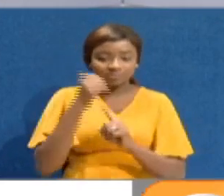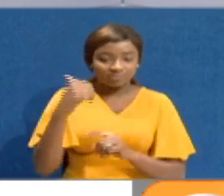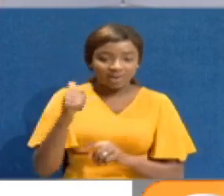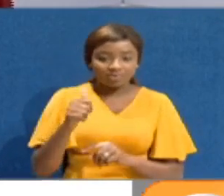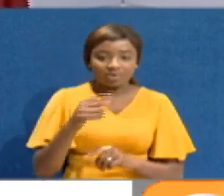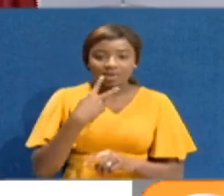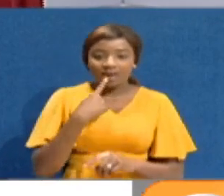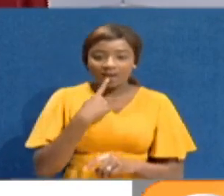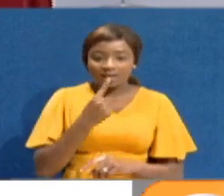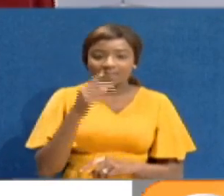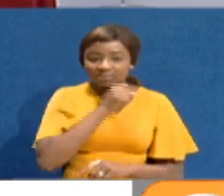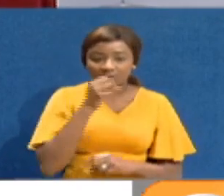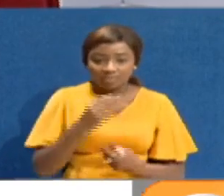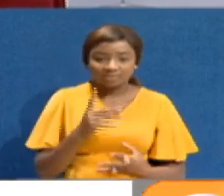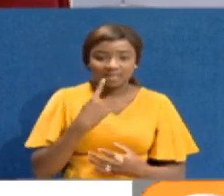107.6 billion